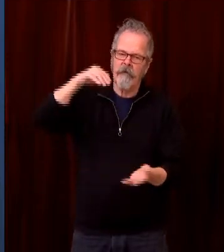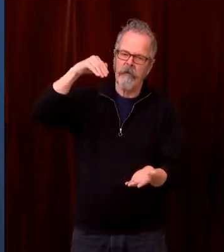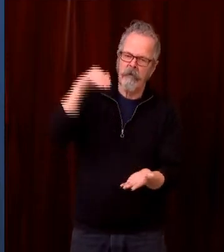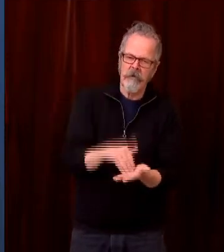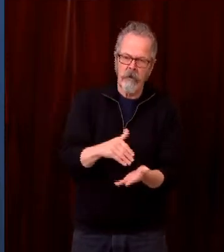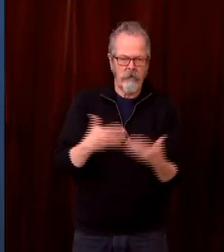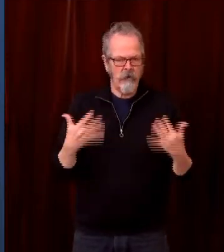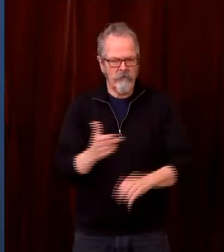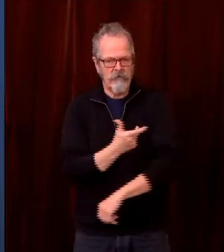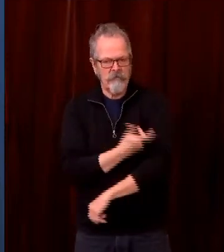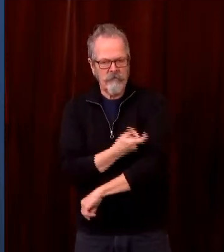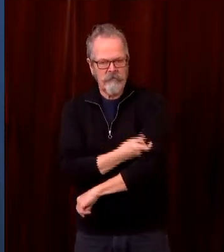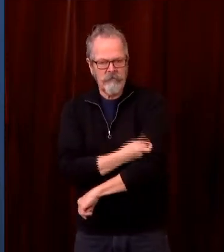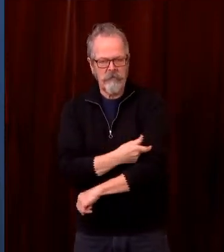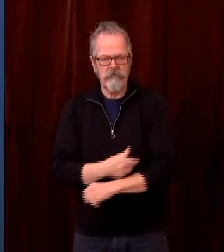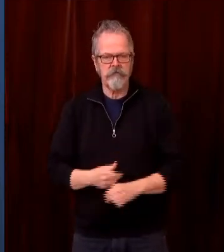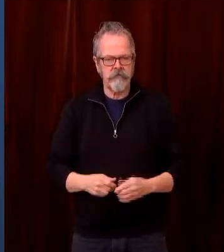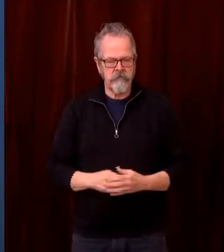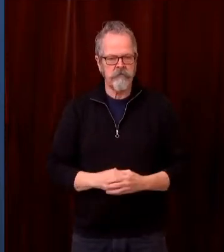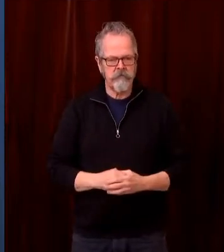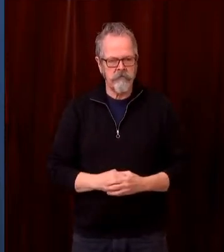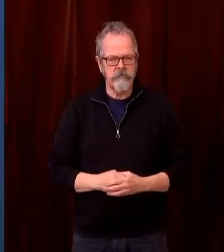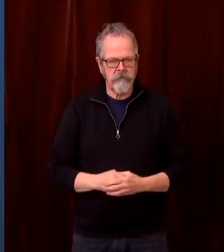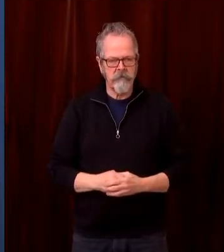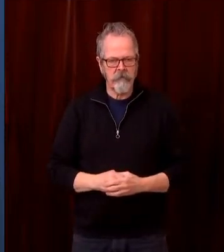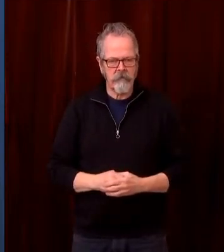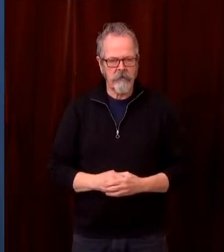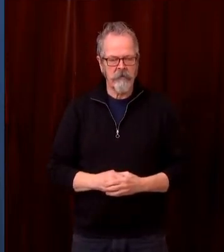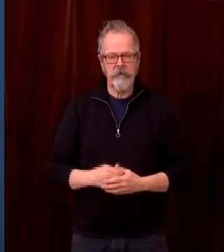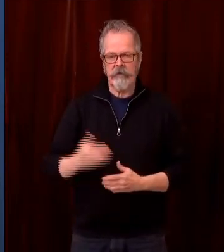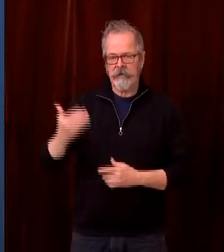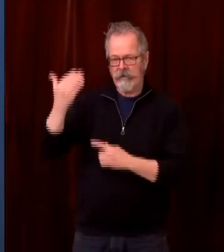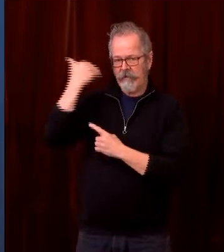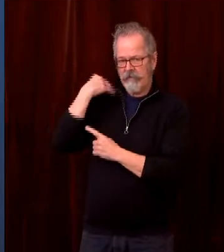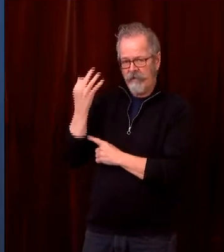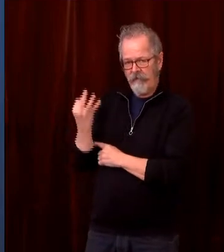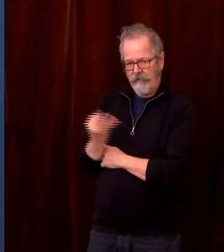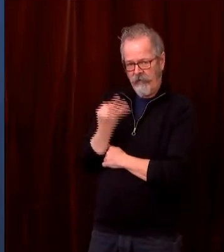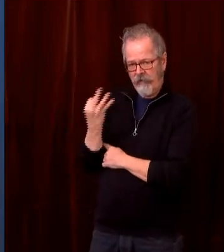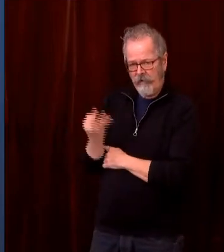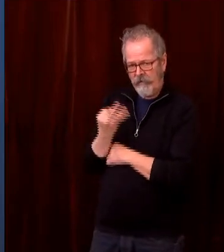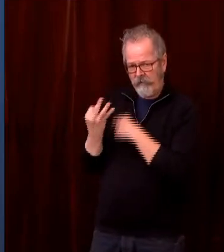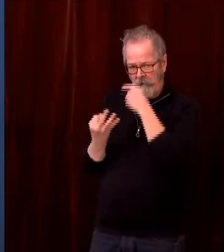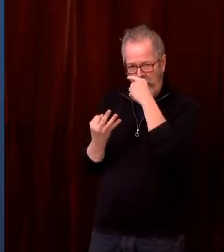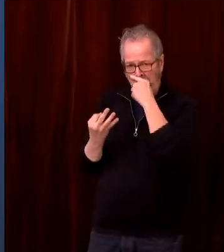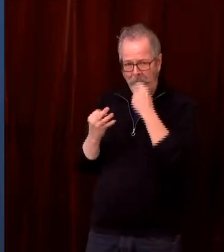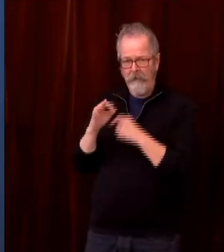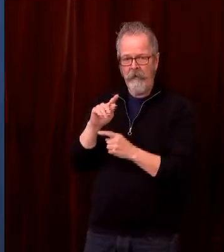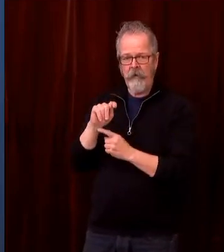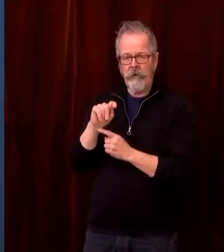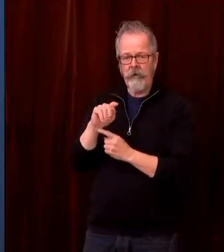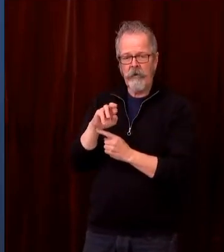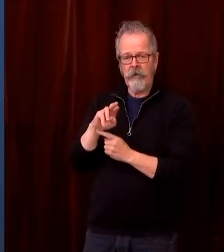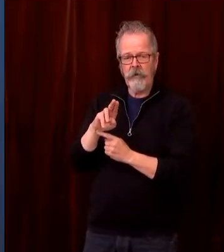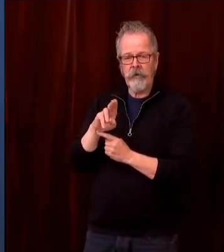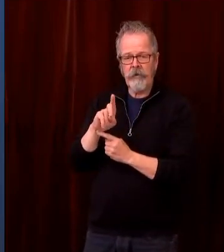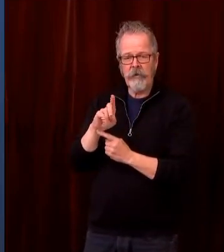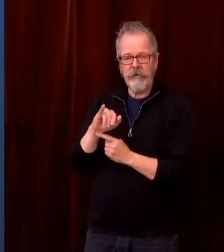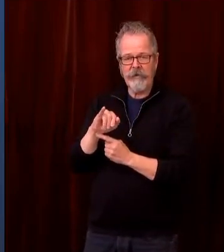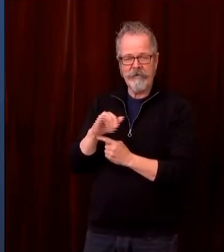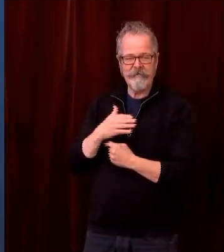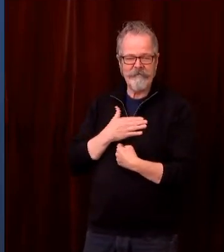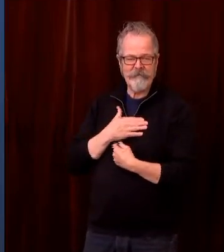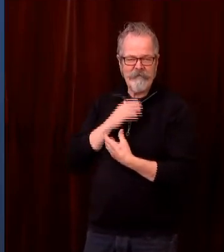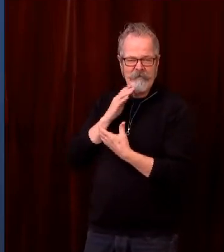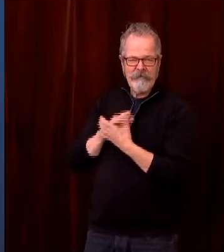had the vaccine last Friday at the CMAR clinic, and we're very appreciative of this miracle. It is a scientific